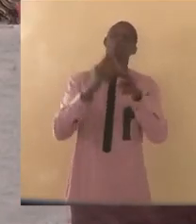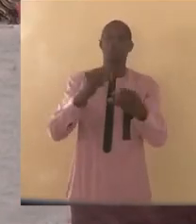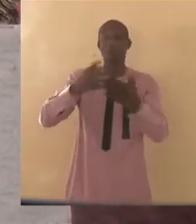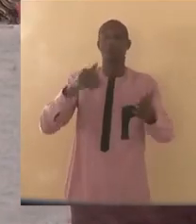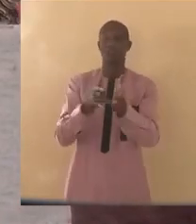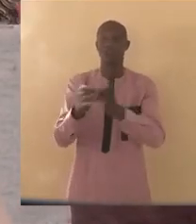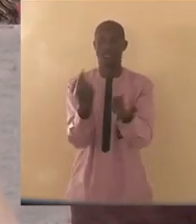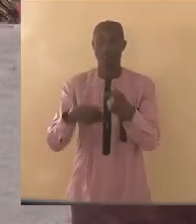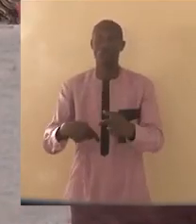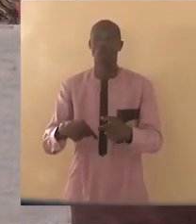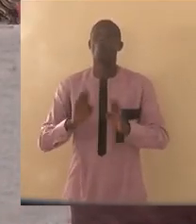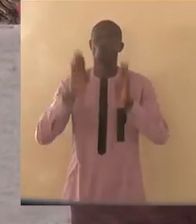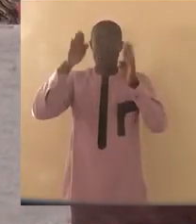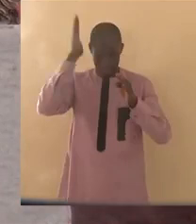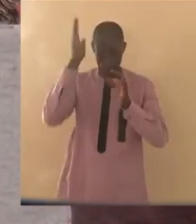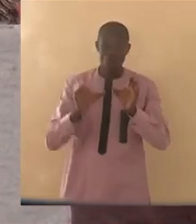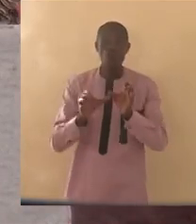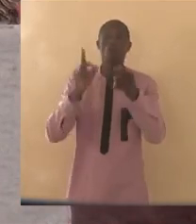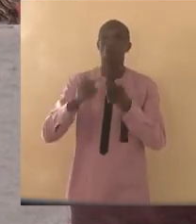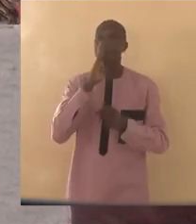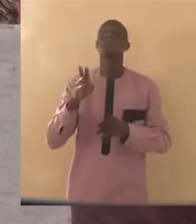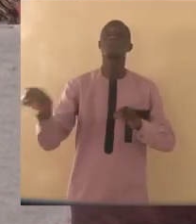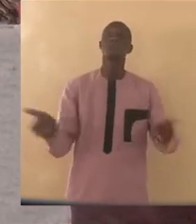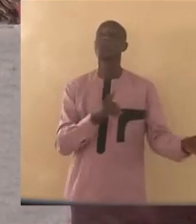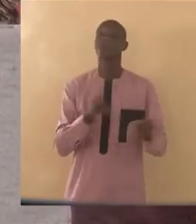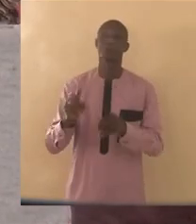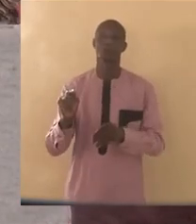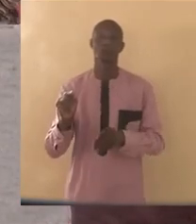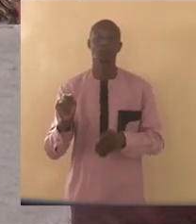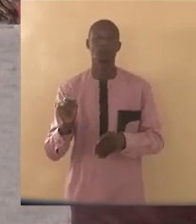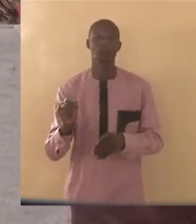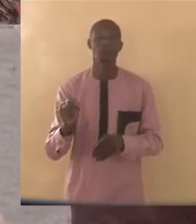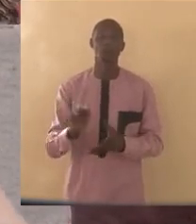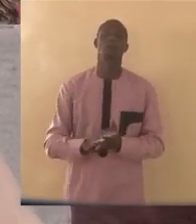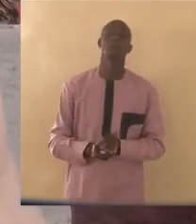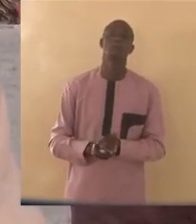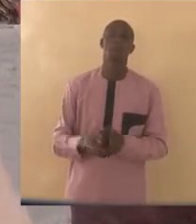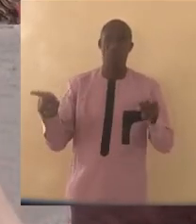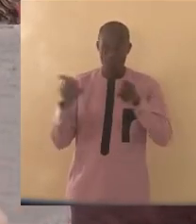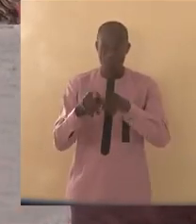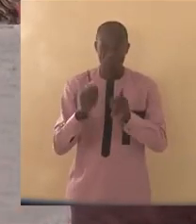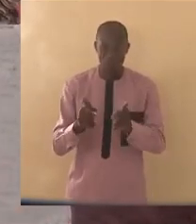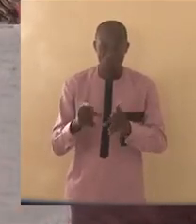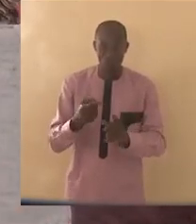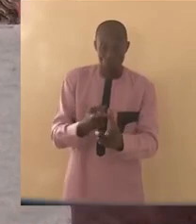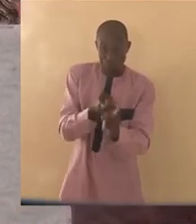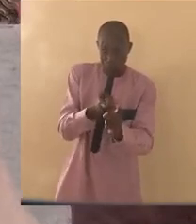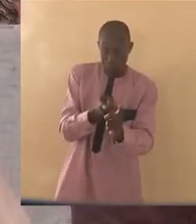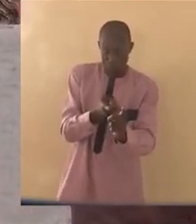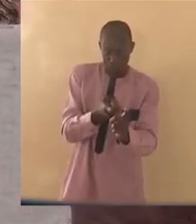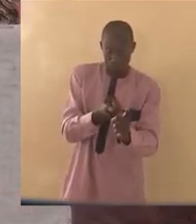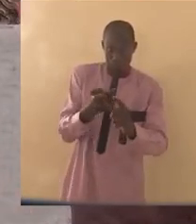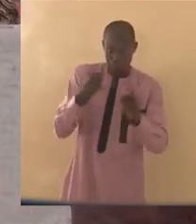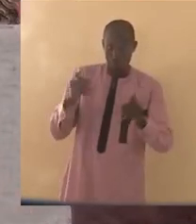Jesus Christ came. And wonders will continue to be done. You know, as people are running from